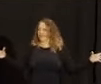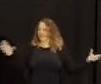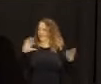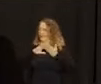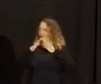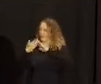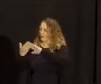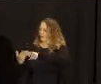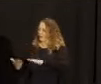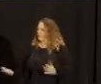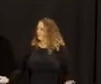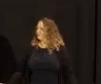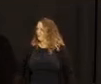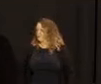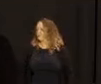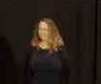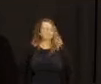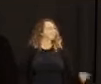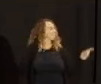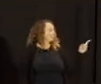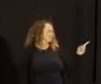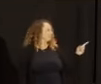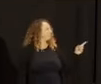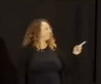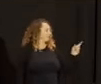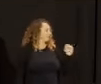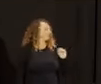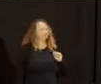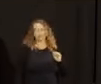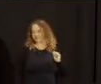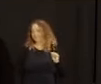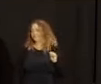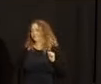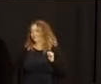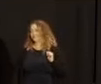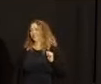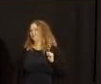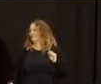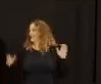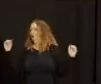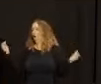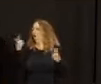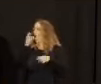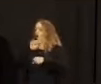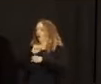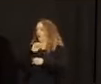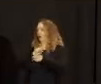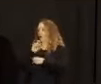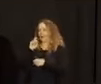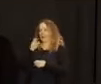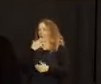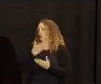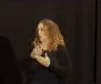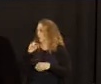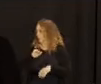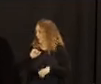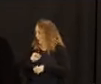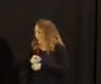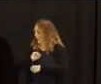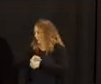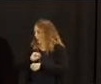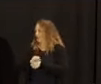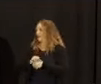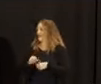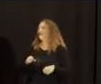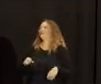community? So, Rebecca, I heard that all work gets done in the hot tub. All work gets done in the hot tub. Access is